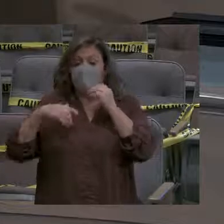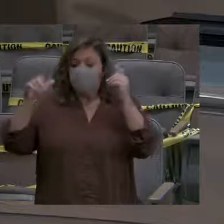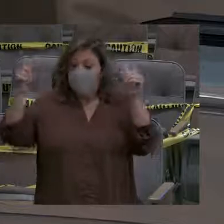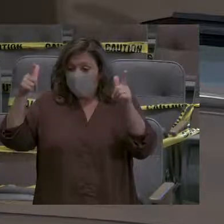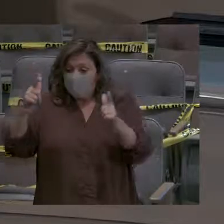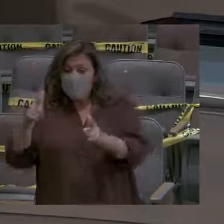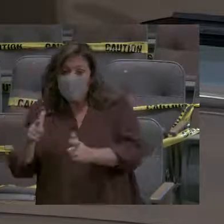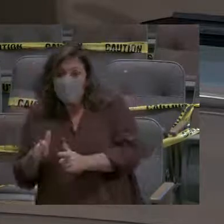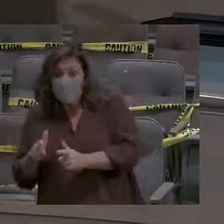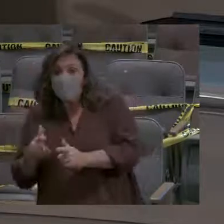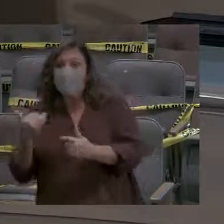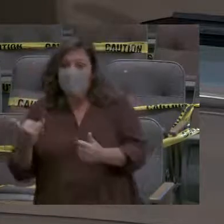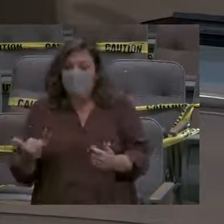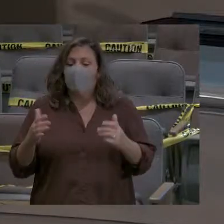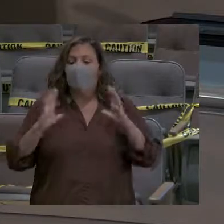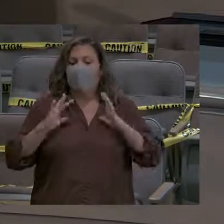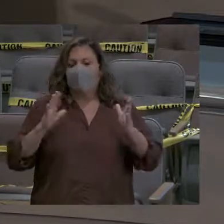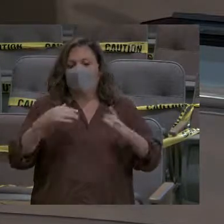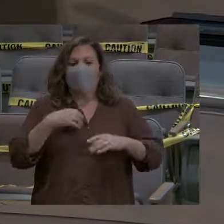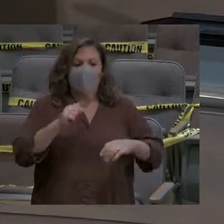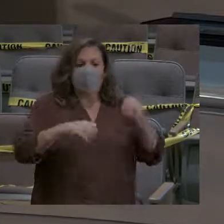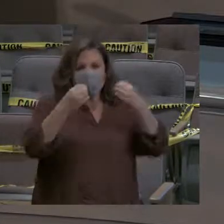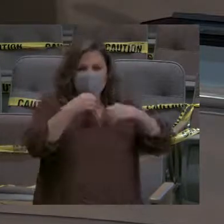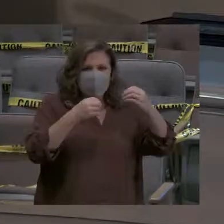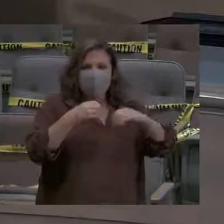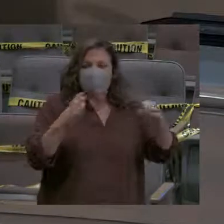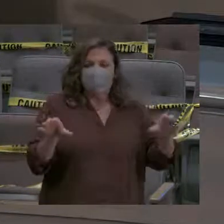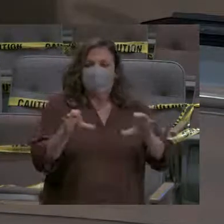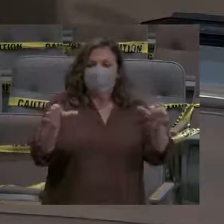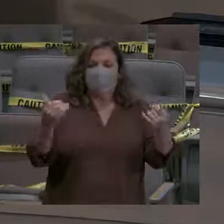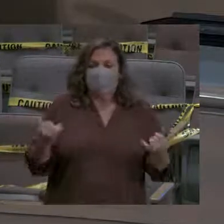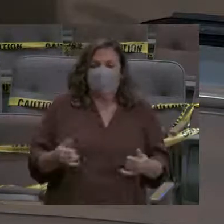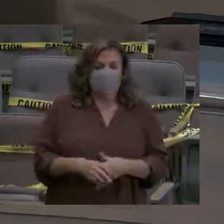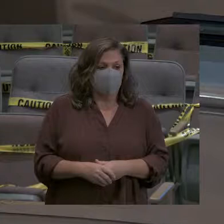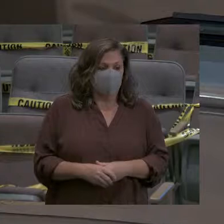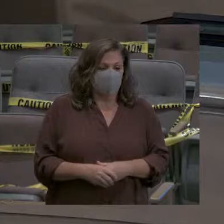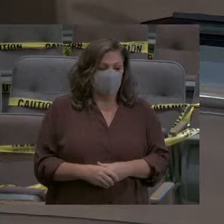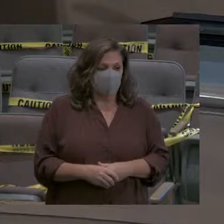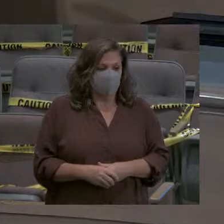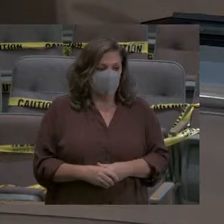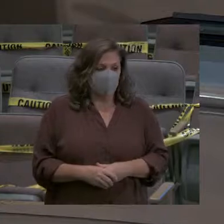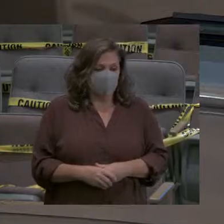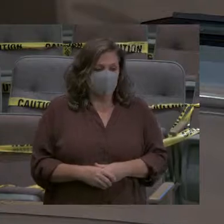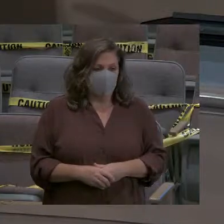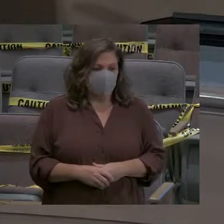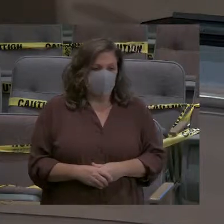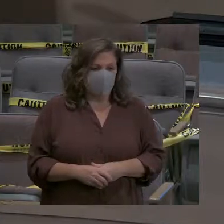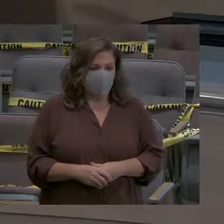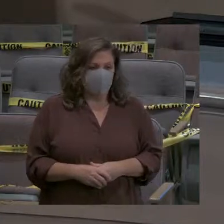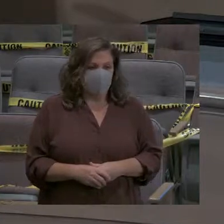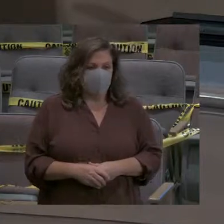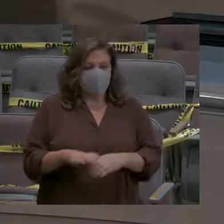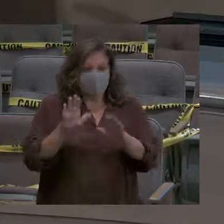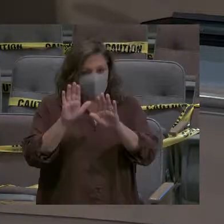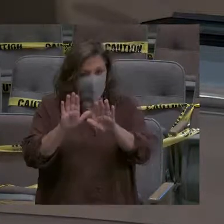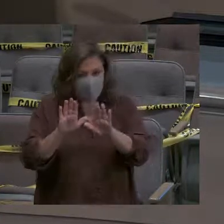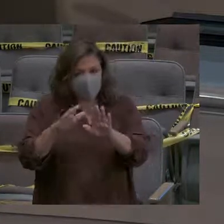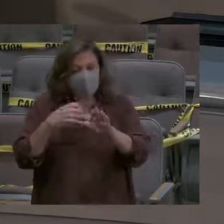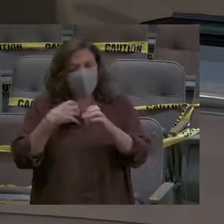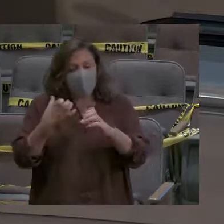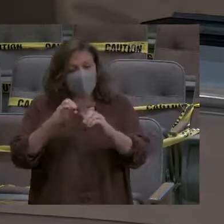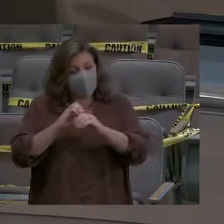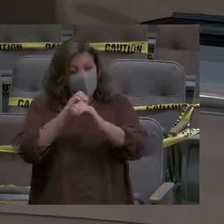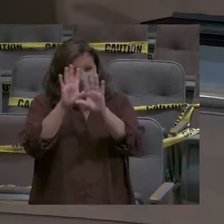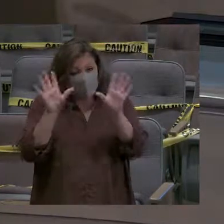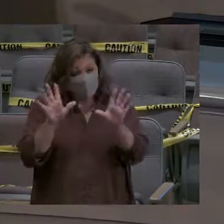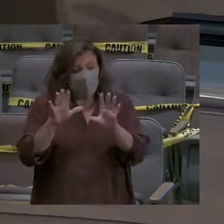into my pants for this one event. I can go back to business as usual. Let me be very